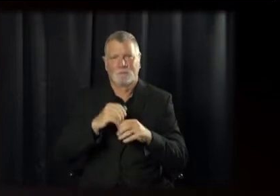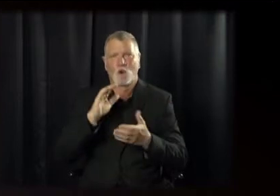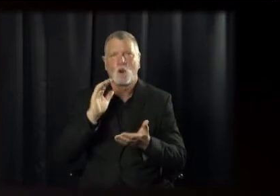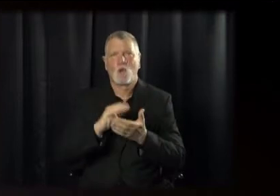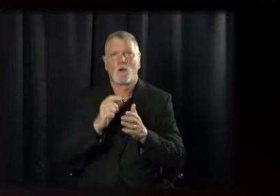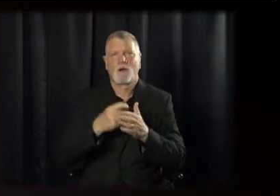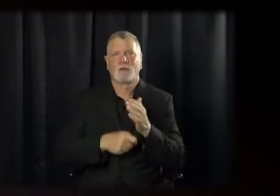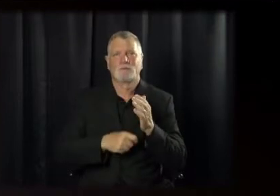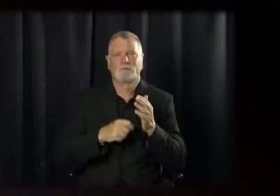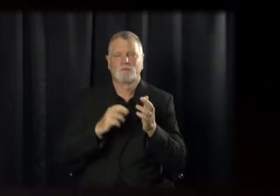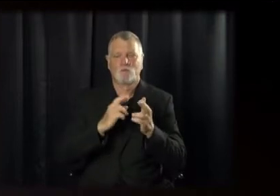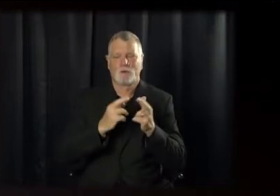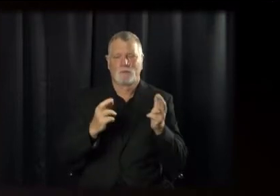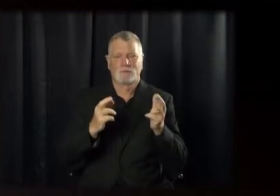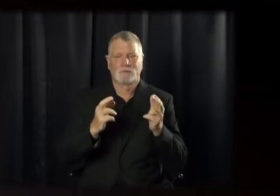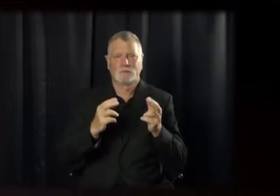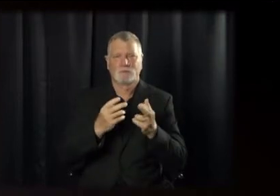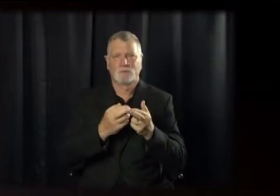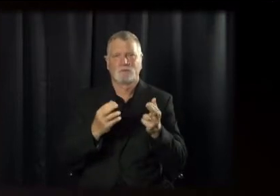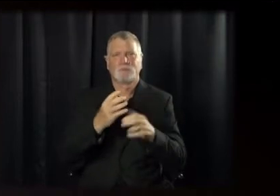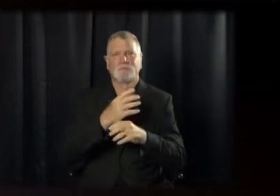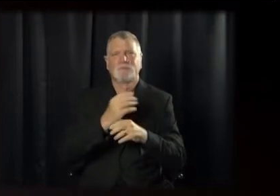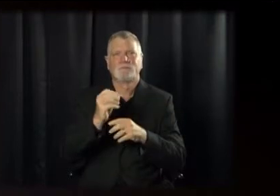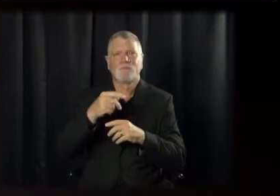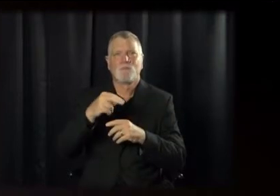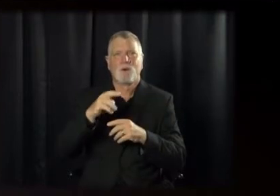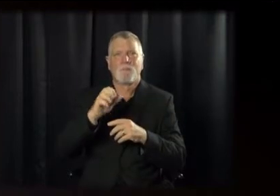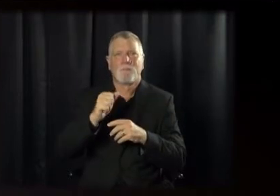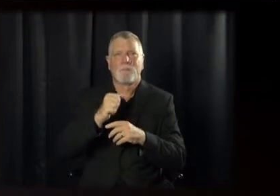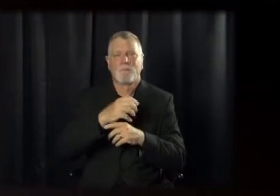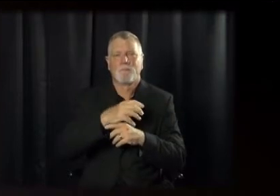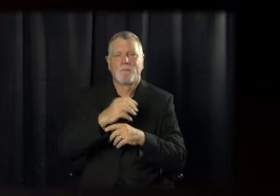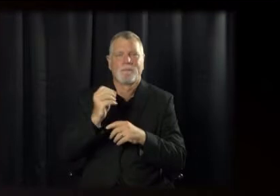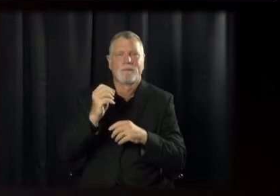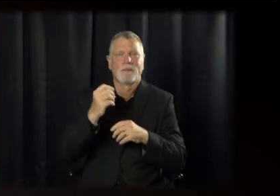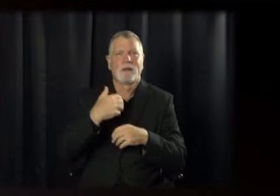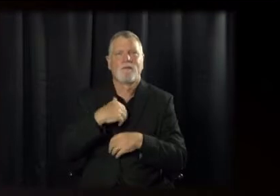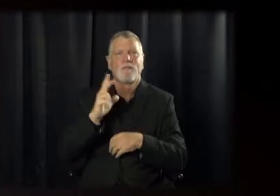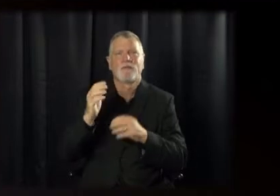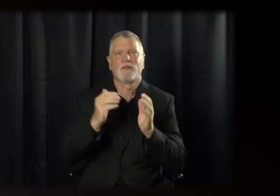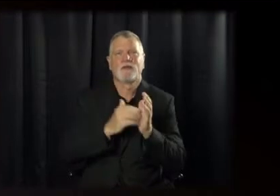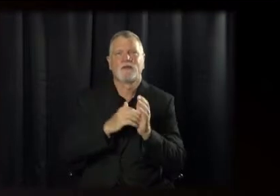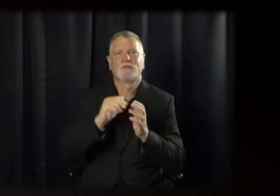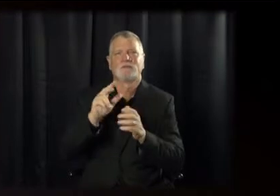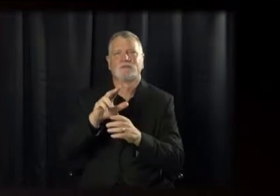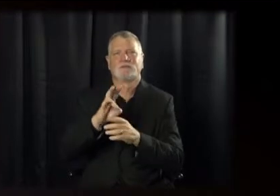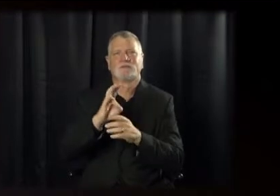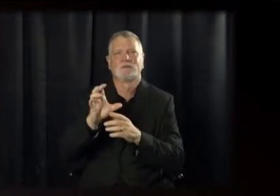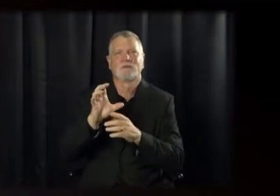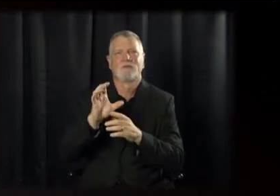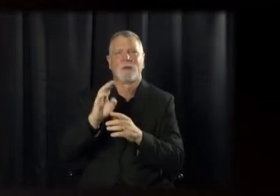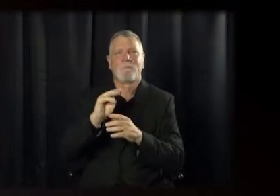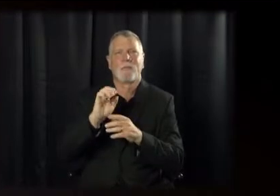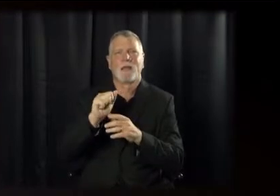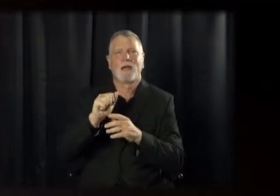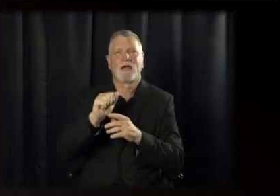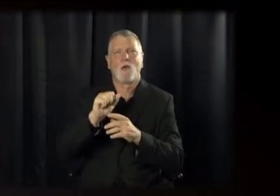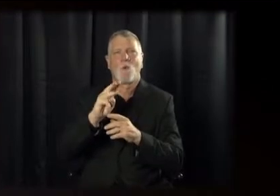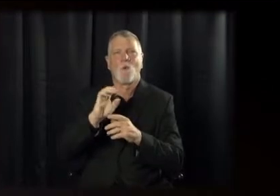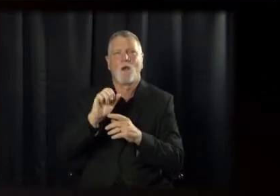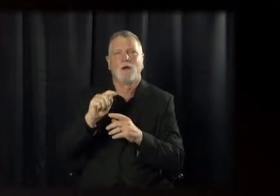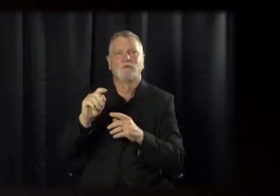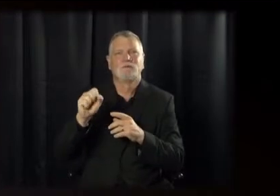renewable resources. The current process approved by PREP seeks to procure 3,750 megawatts of